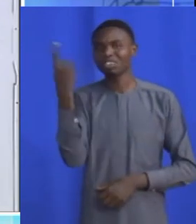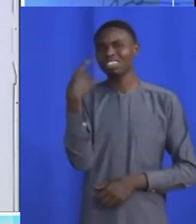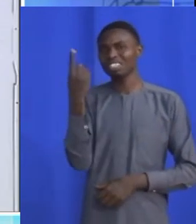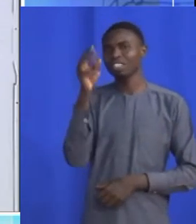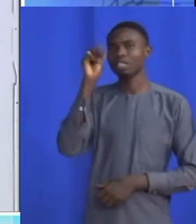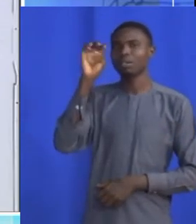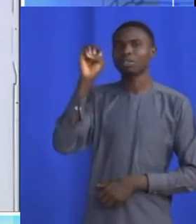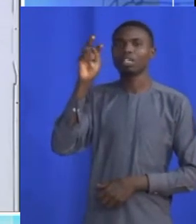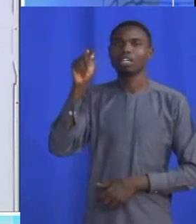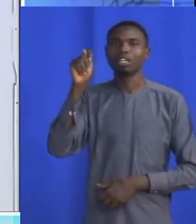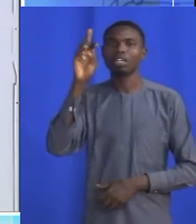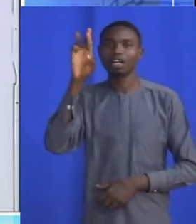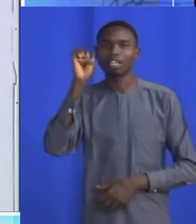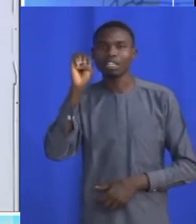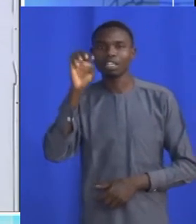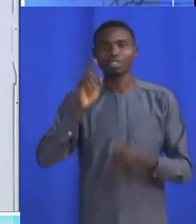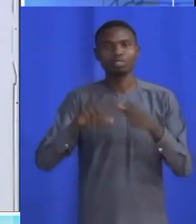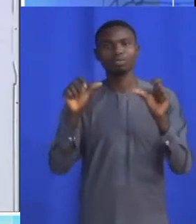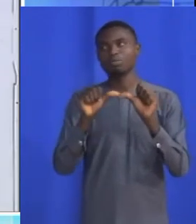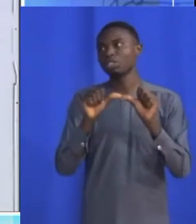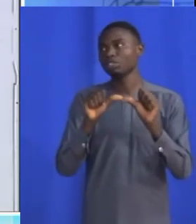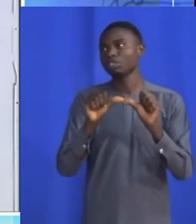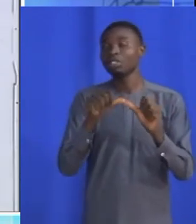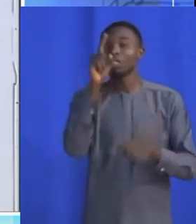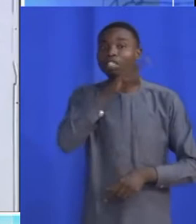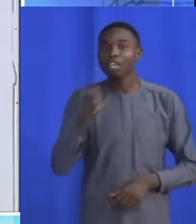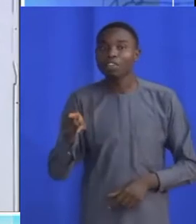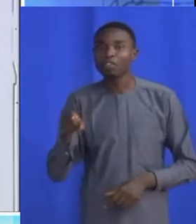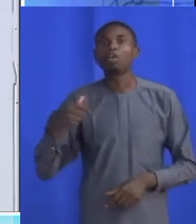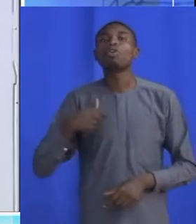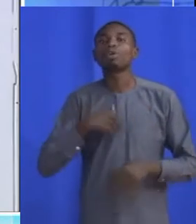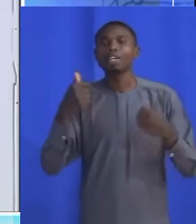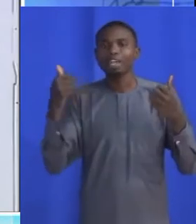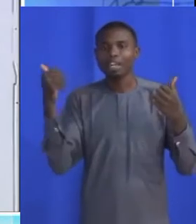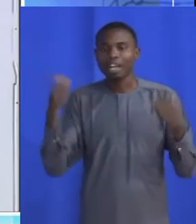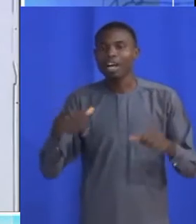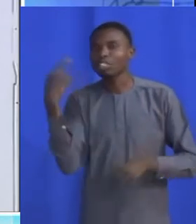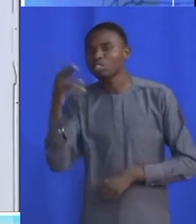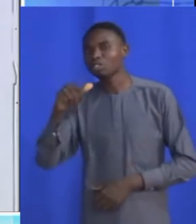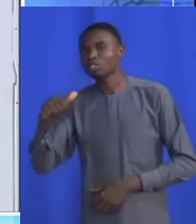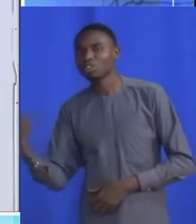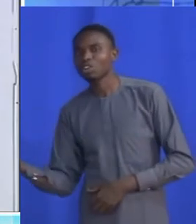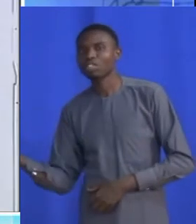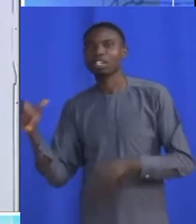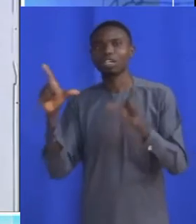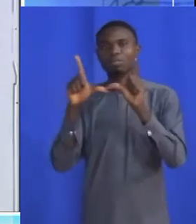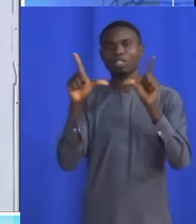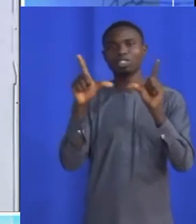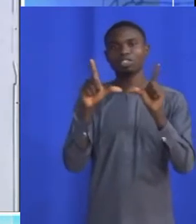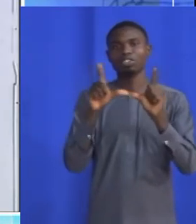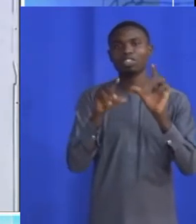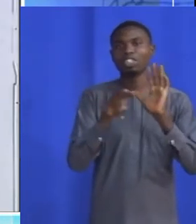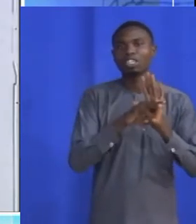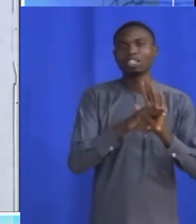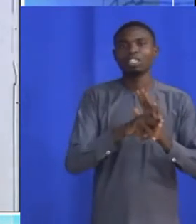law, they must not do anything contrary to the speculated law, contrary to what the law says. If they do